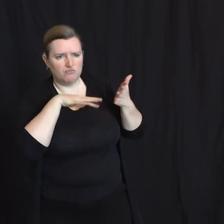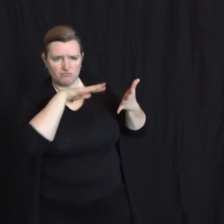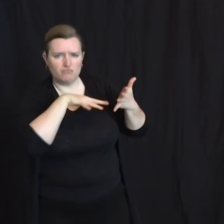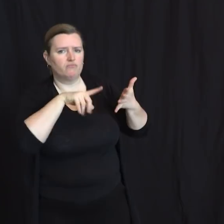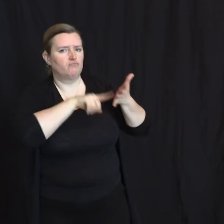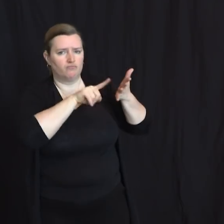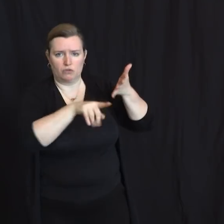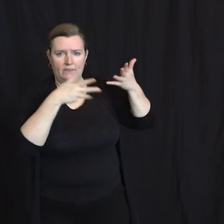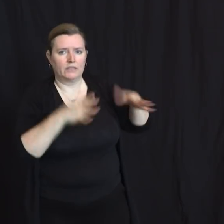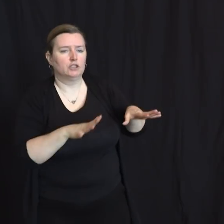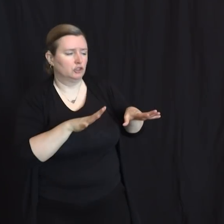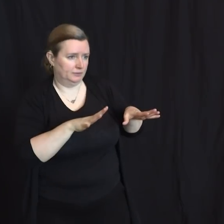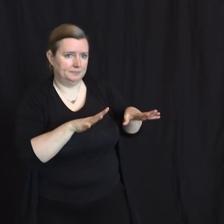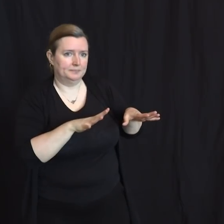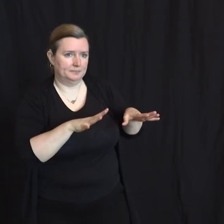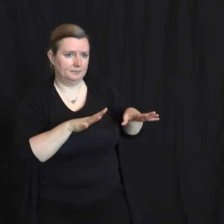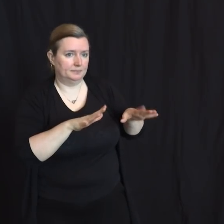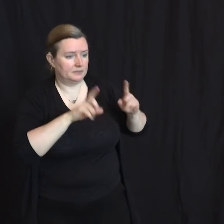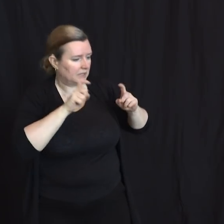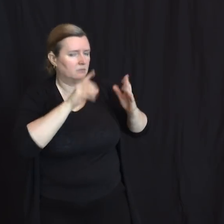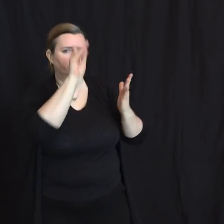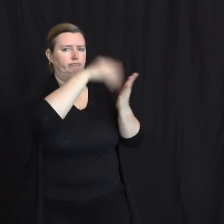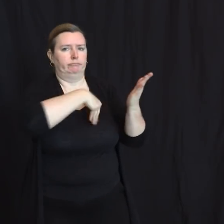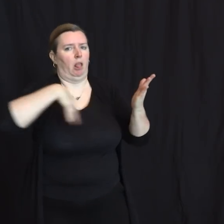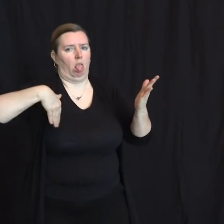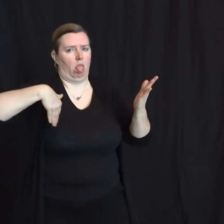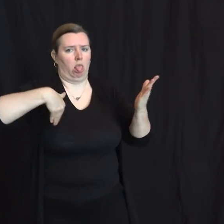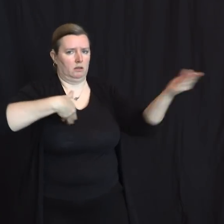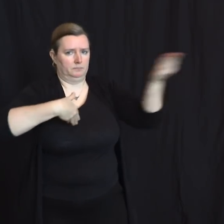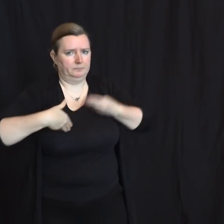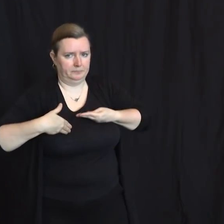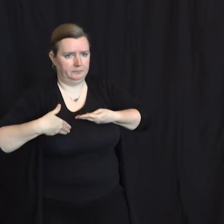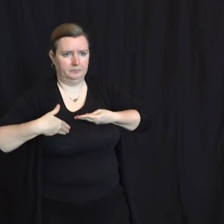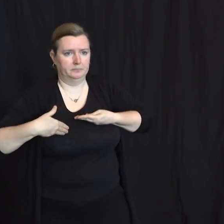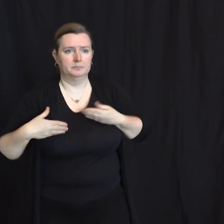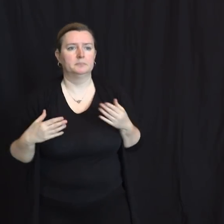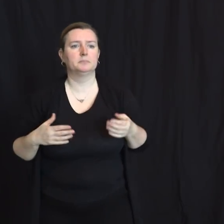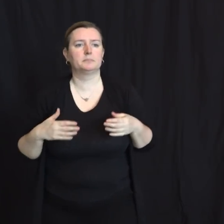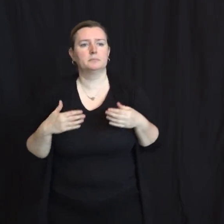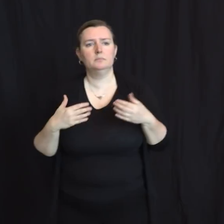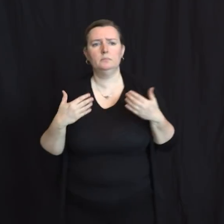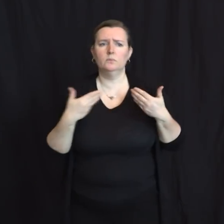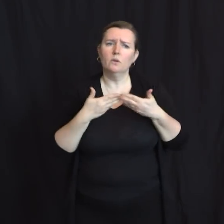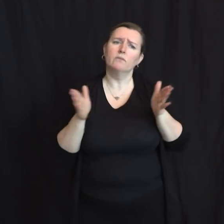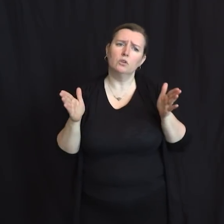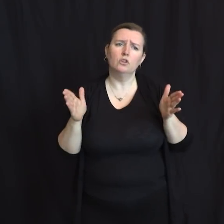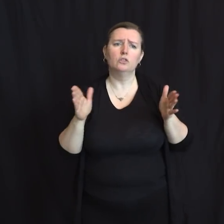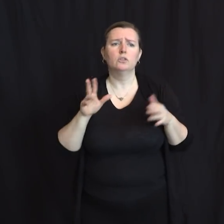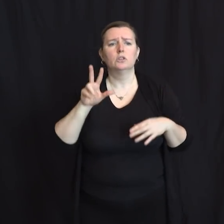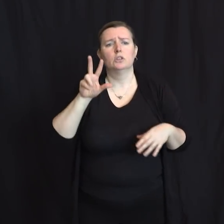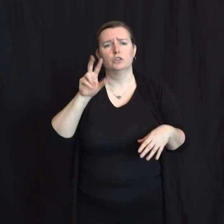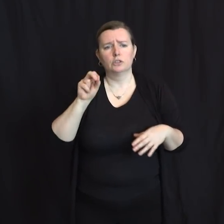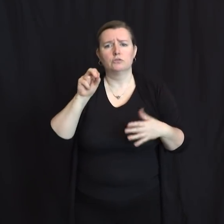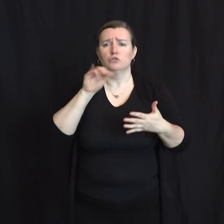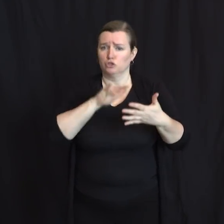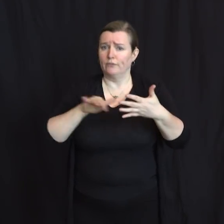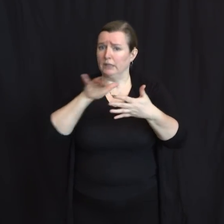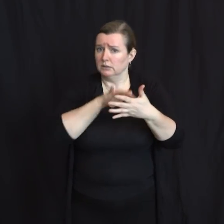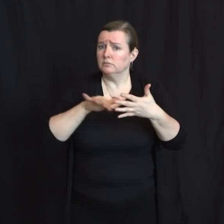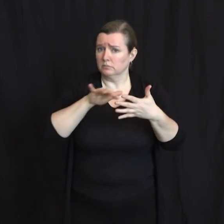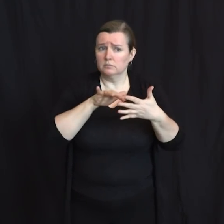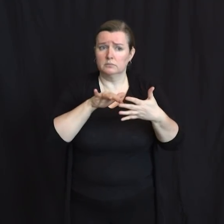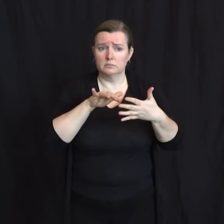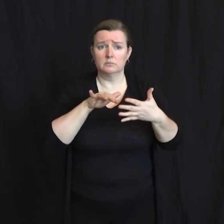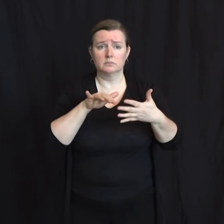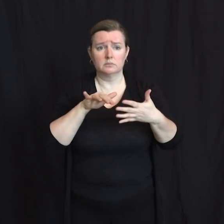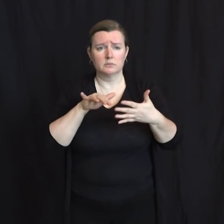they finish their report and post it. Overall, we've done over 30 surveys since last Friday. Could be as high as